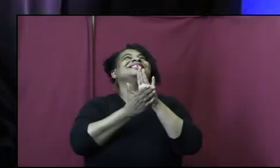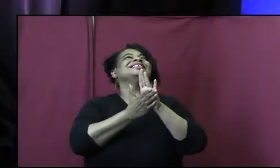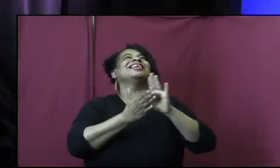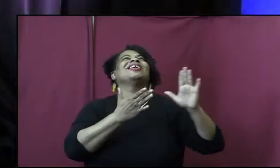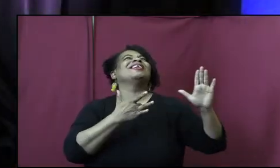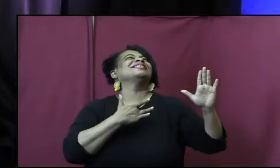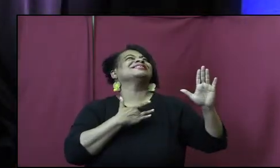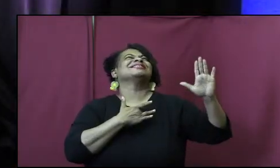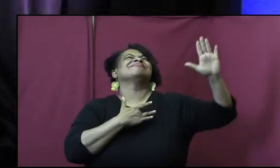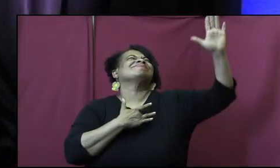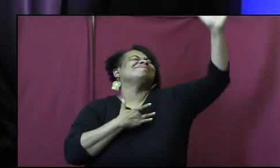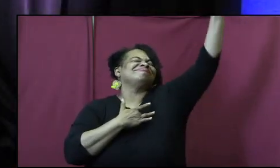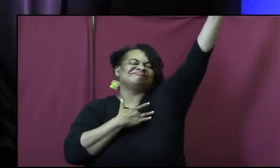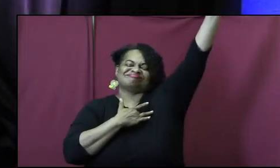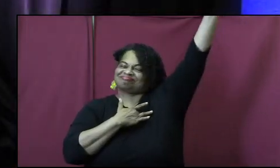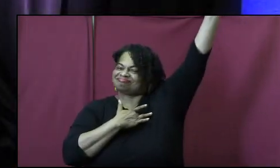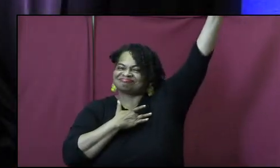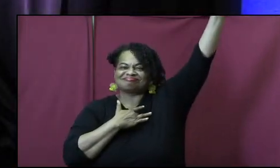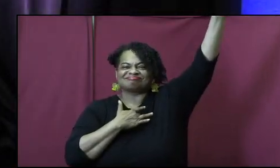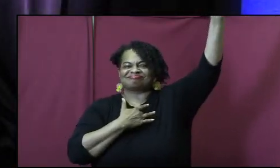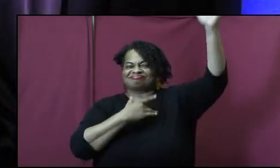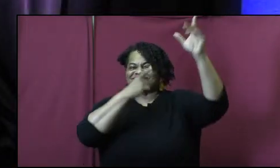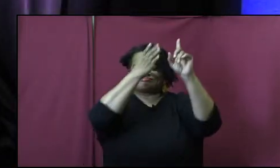nobody but you, nobody but you.